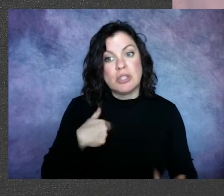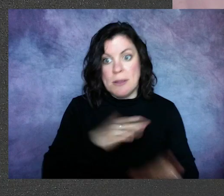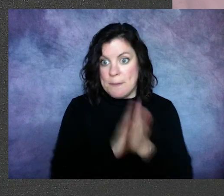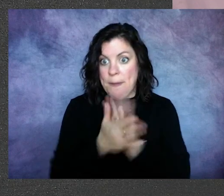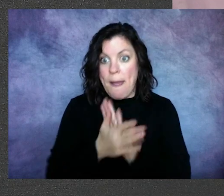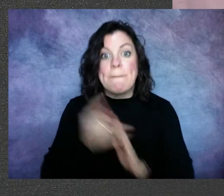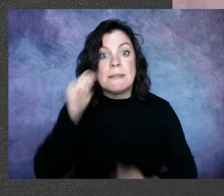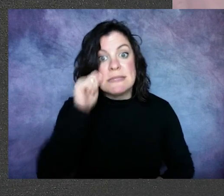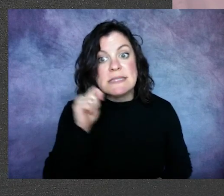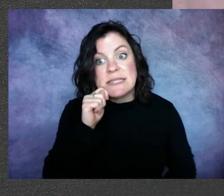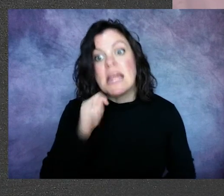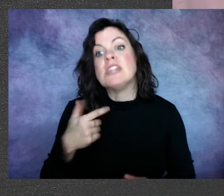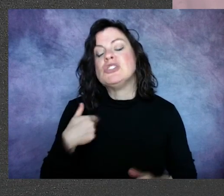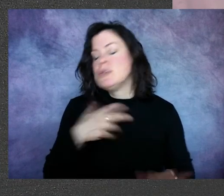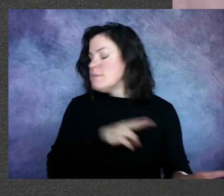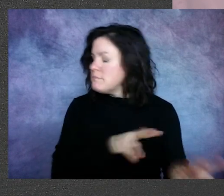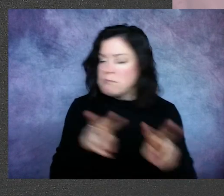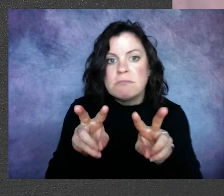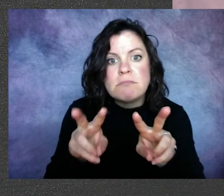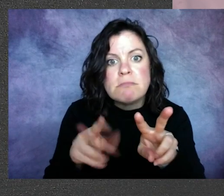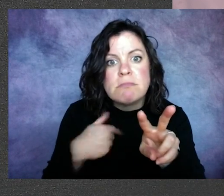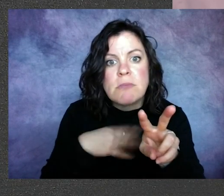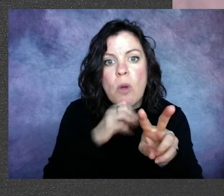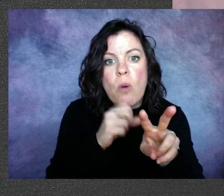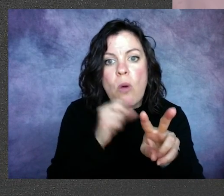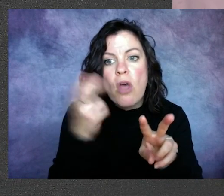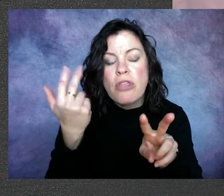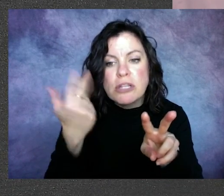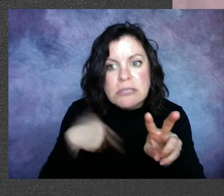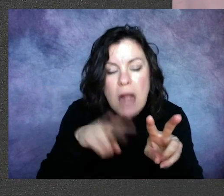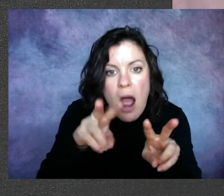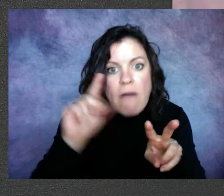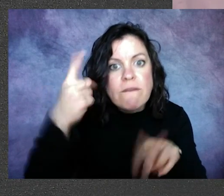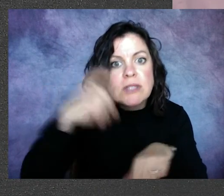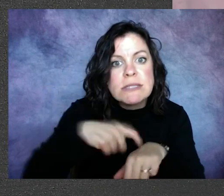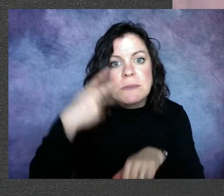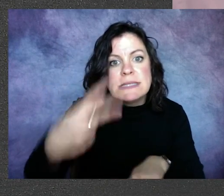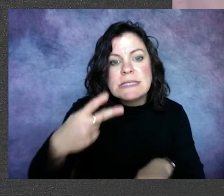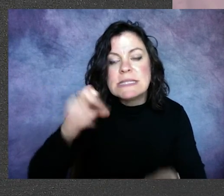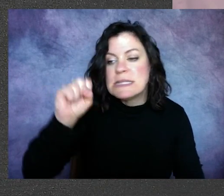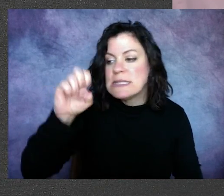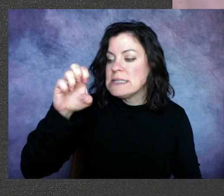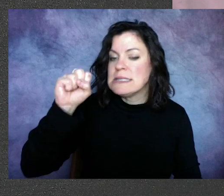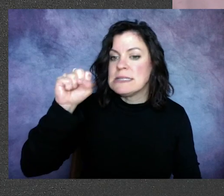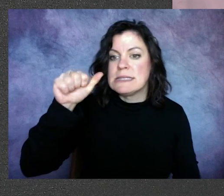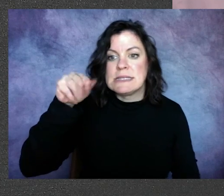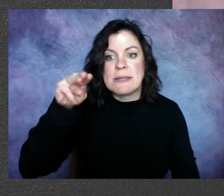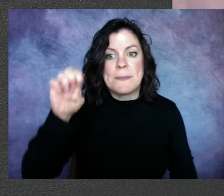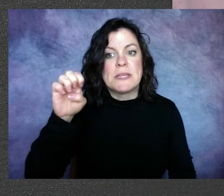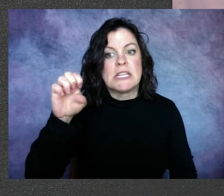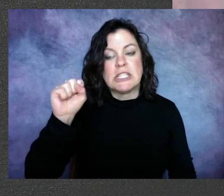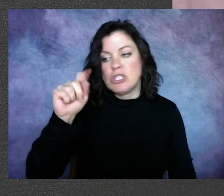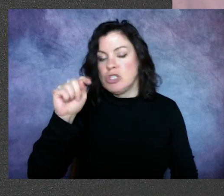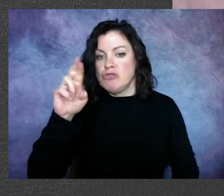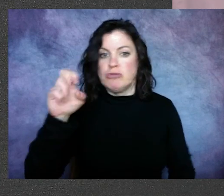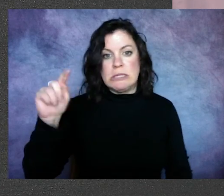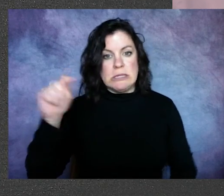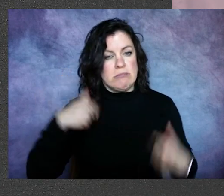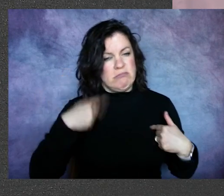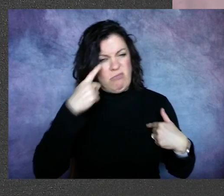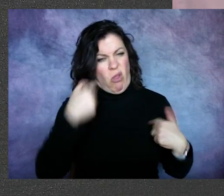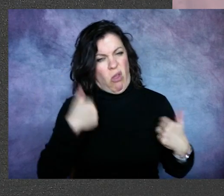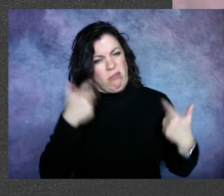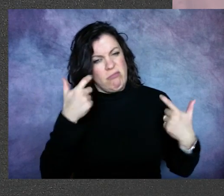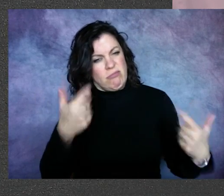Sesame Street came on the air for the first time. So I was 13 years old, and I was a big teenager, but when I